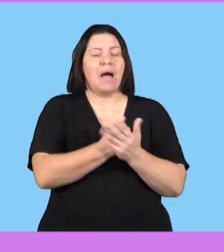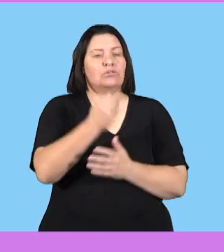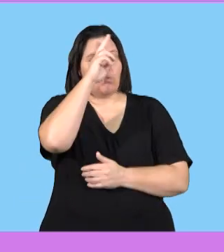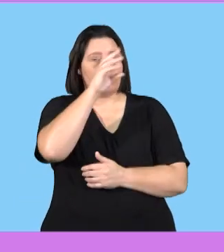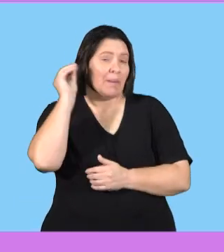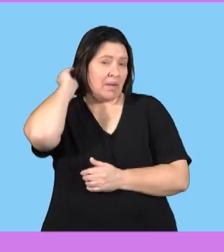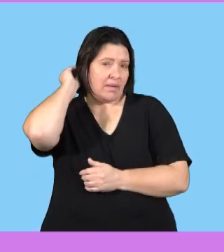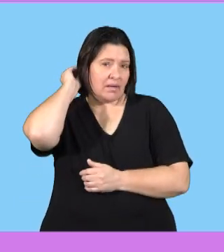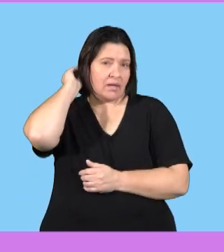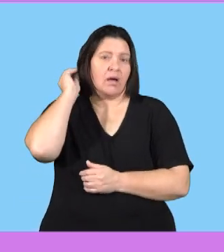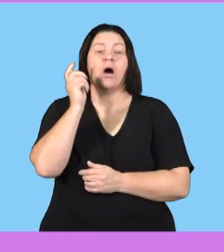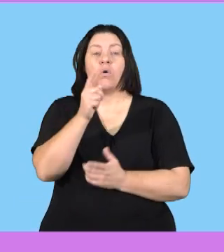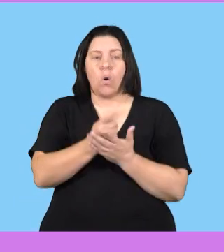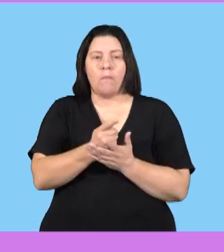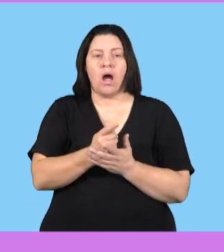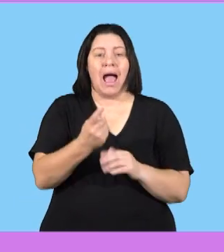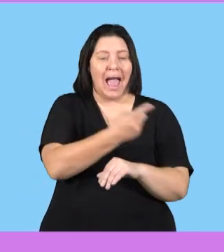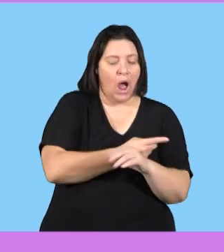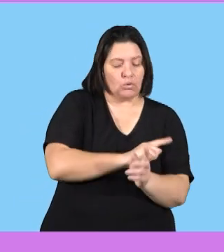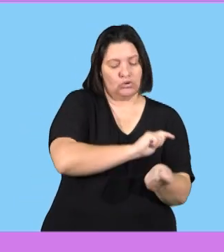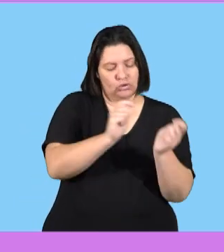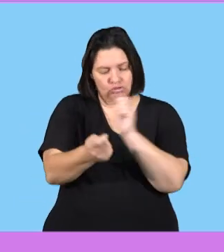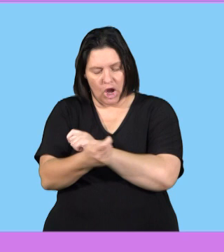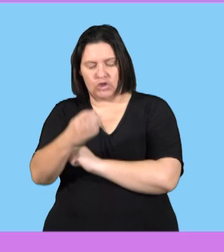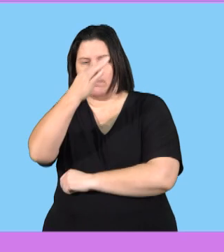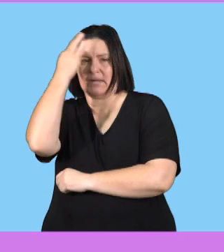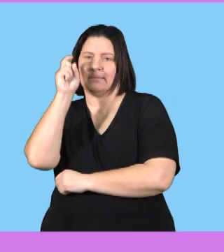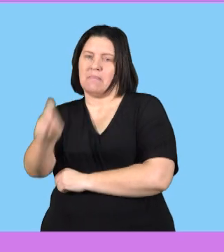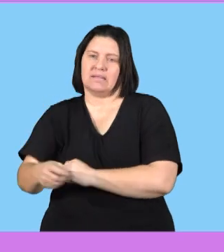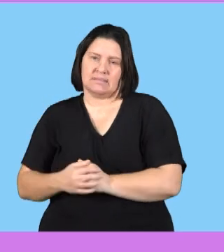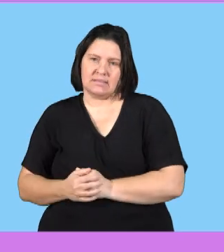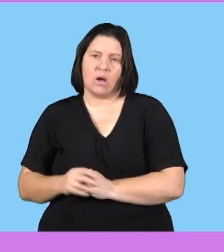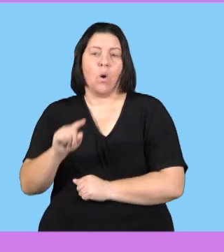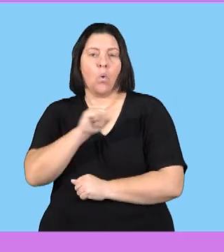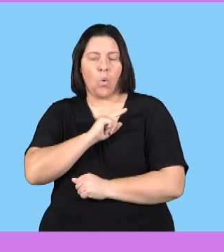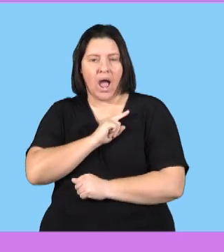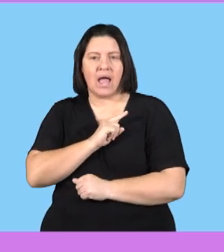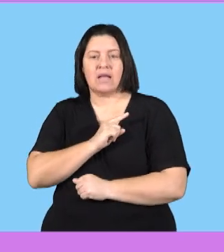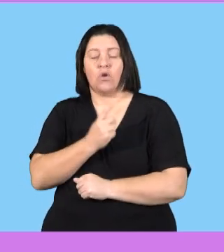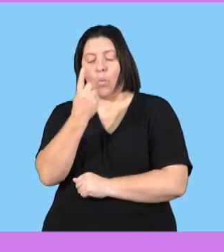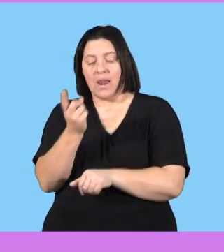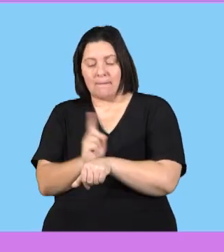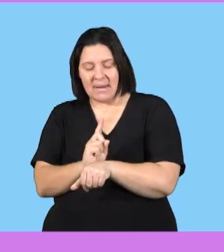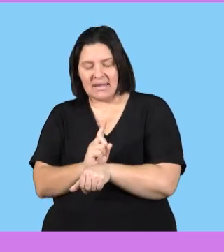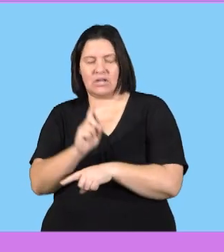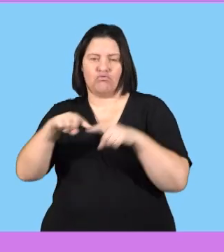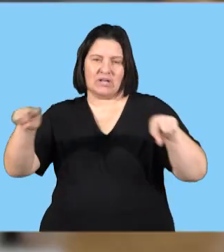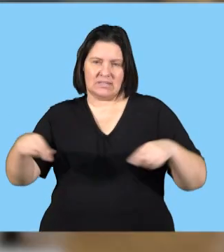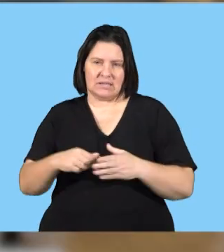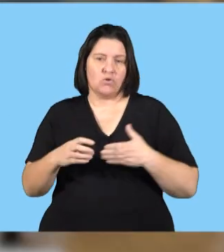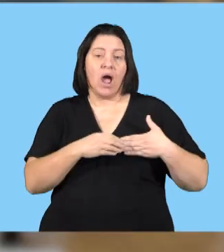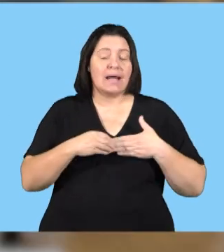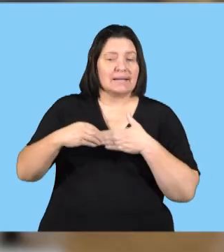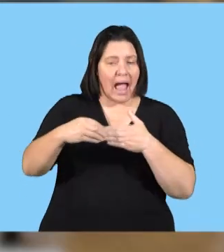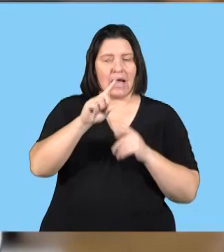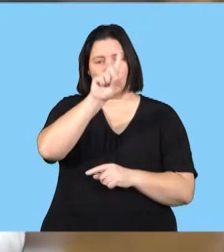Okay. So first of all, I said here, remember to convert hours to minutes, as the rate is a per minute rate. Now, you will